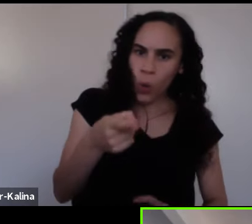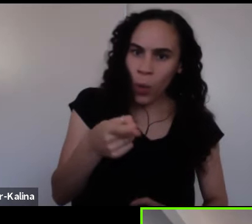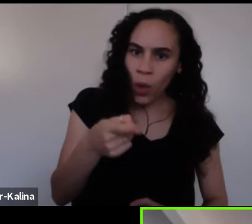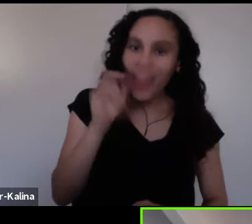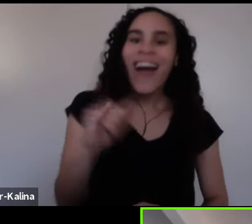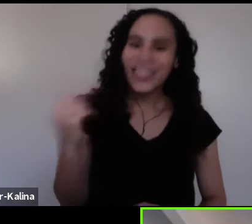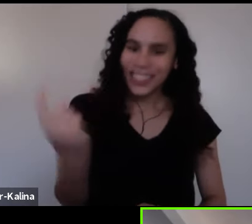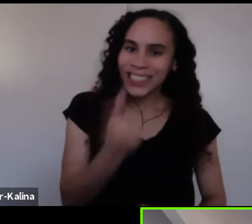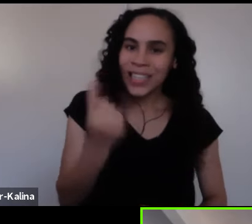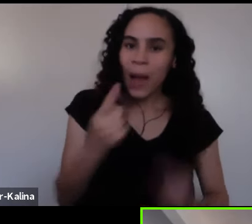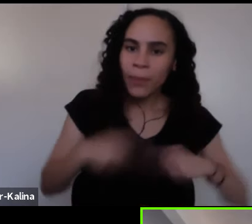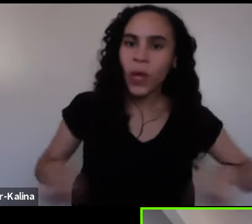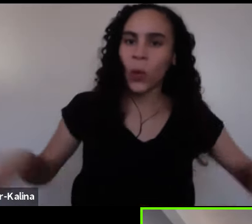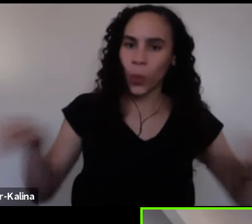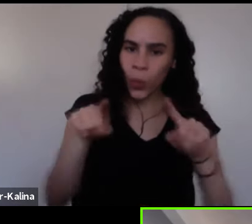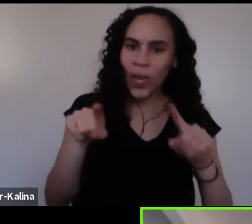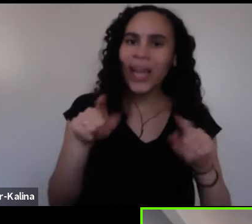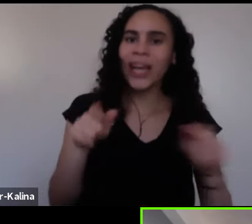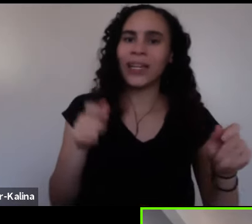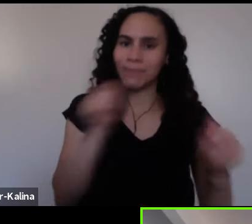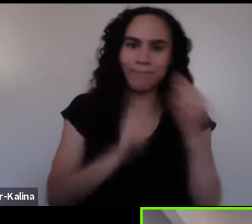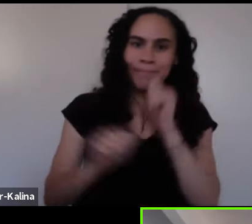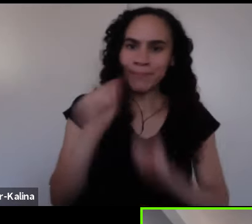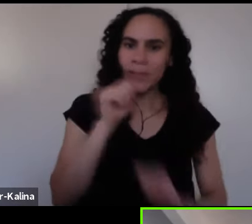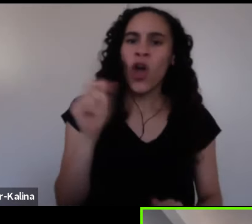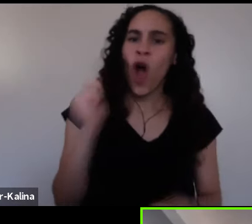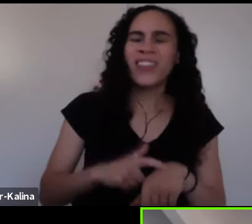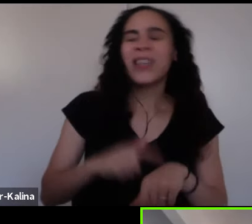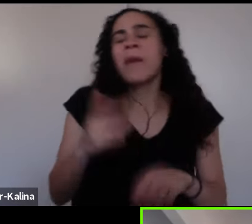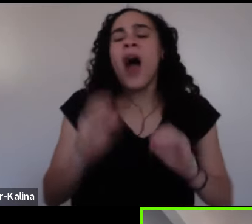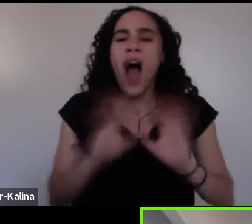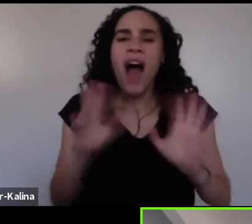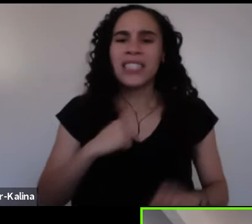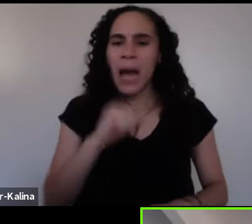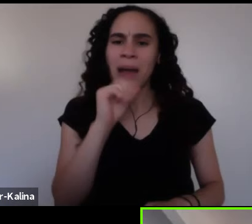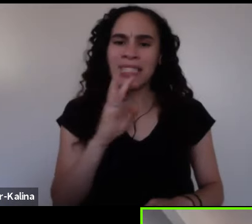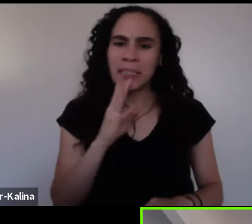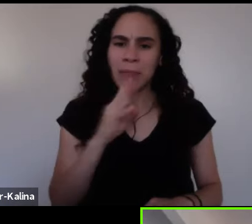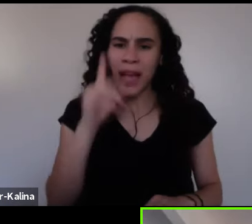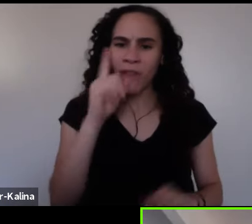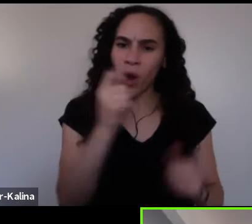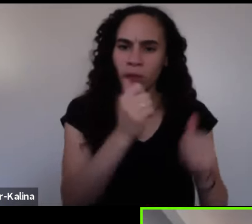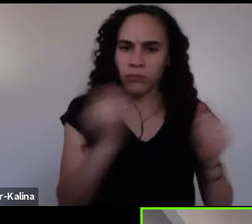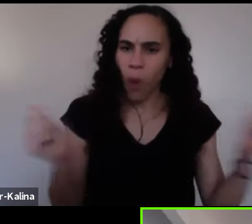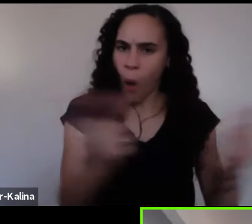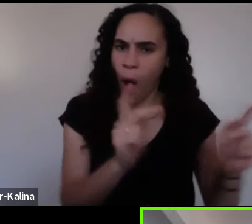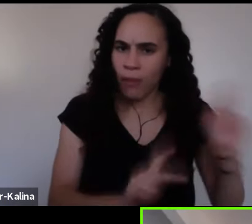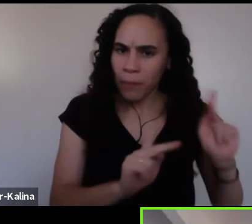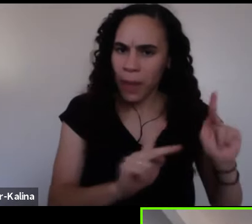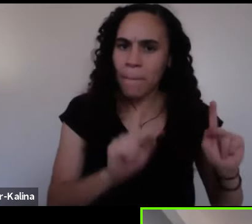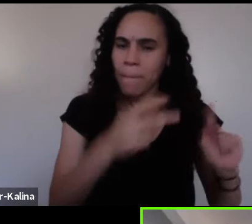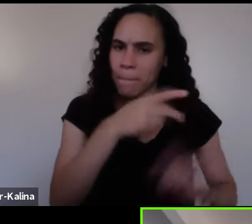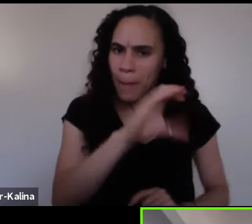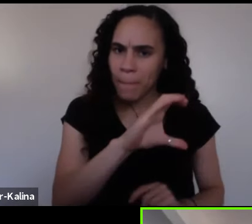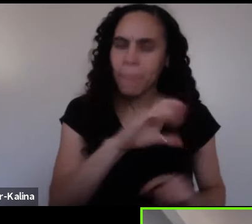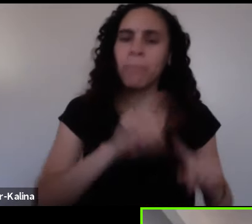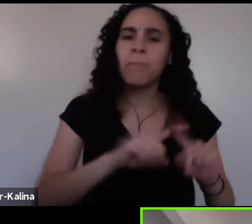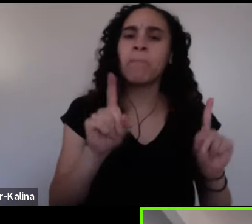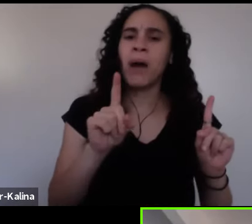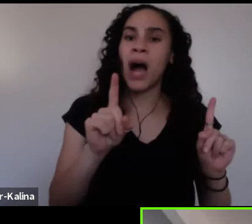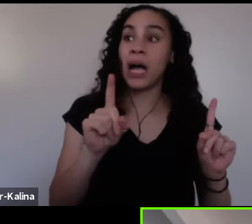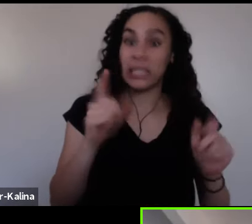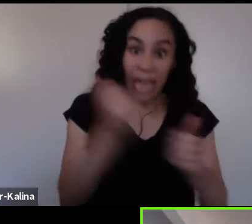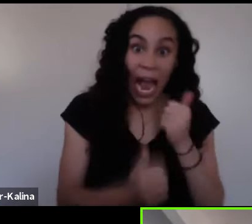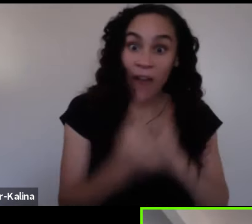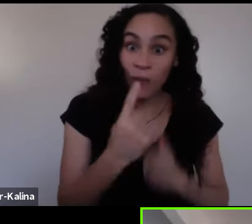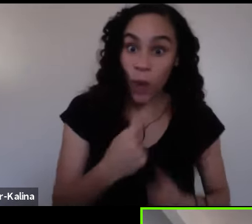us all the time. I'm not speaking for everyone, obviously, but every single person that I've ever spoken with felt the same way. You know, we